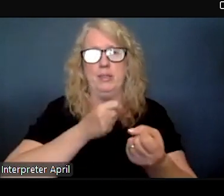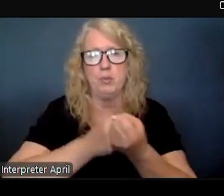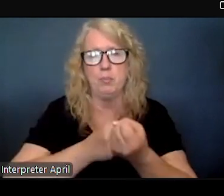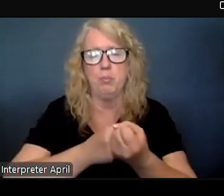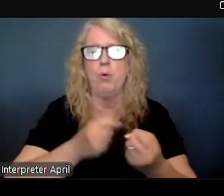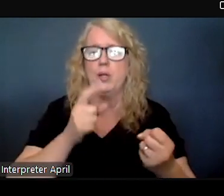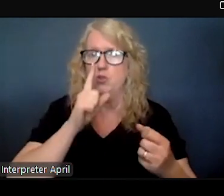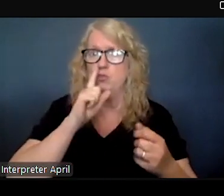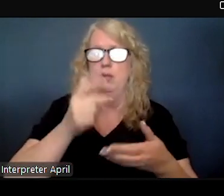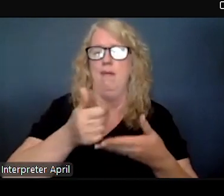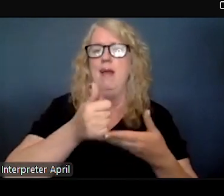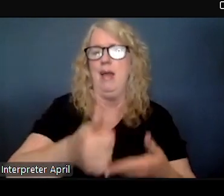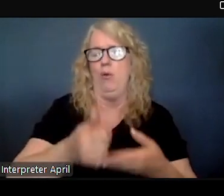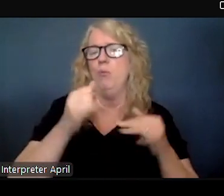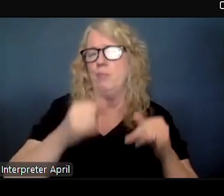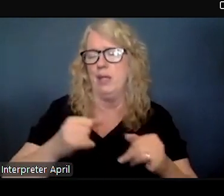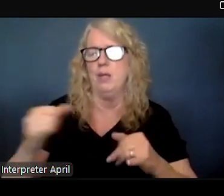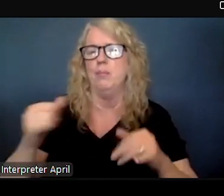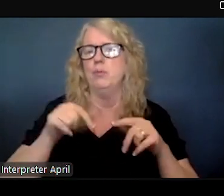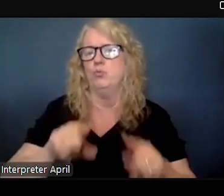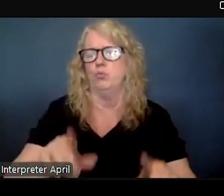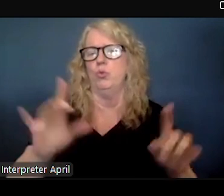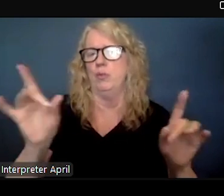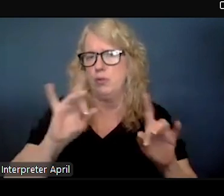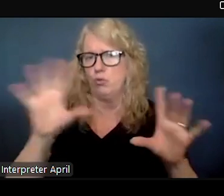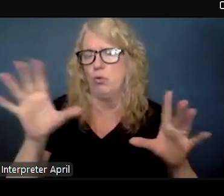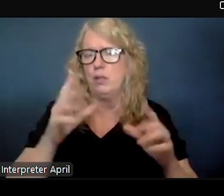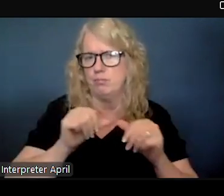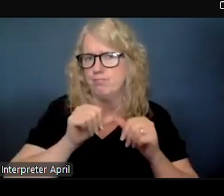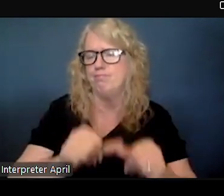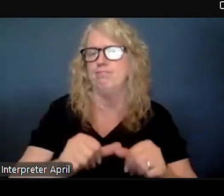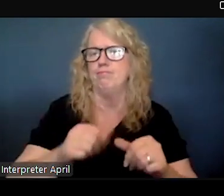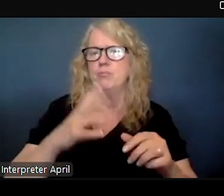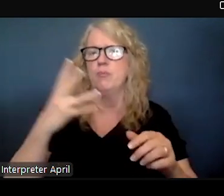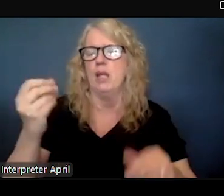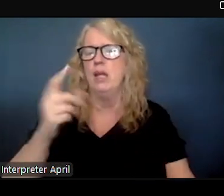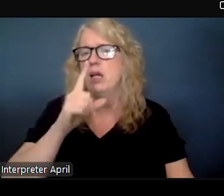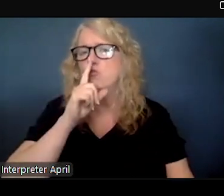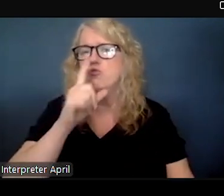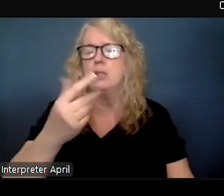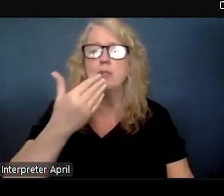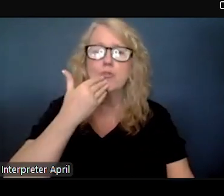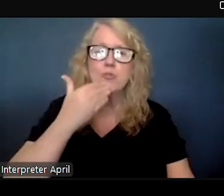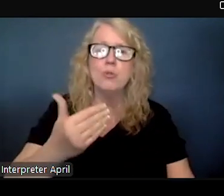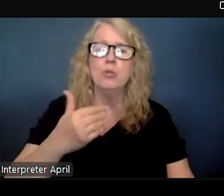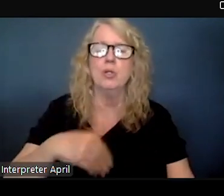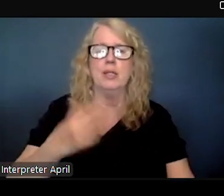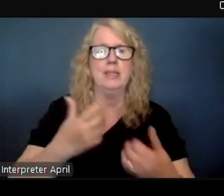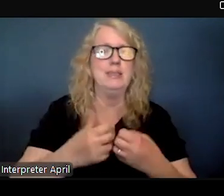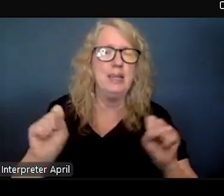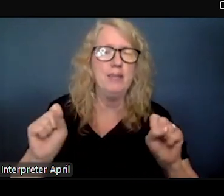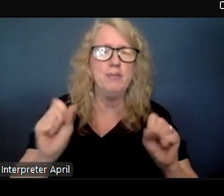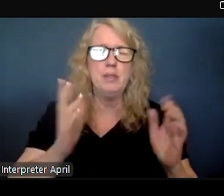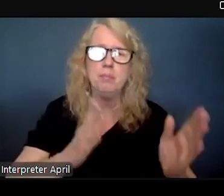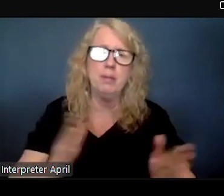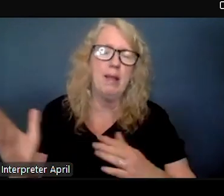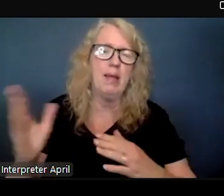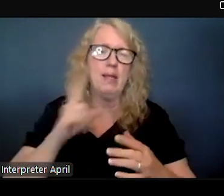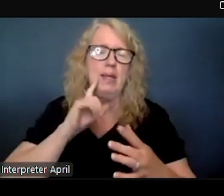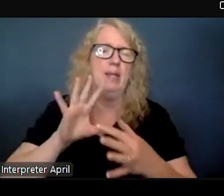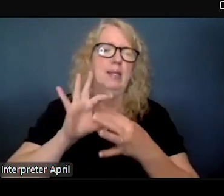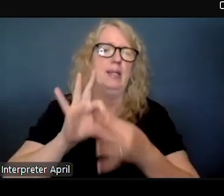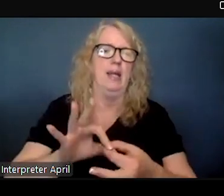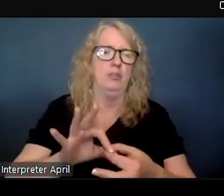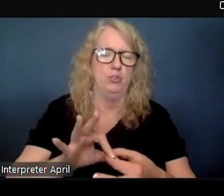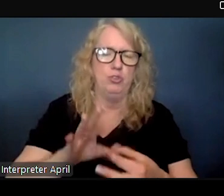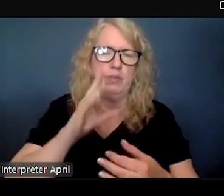really, really help that individual in crisis be consistent, but also have a really good safety plan and connection to